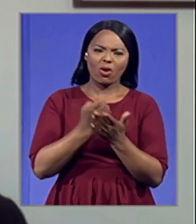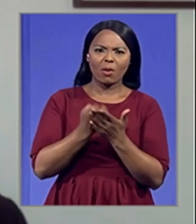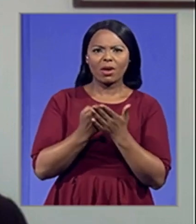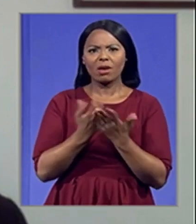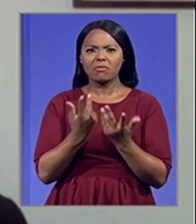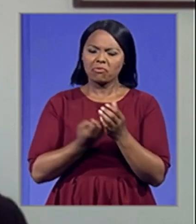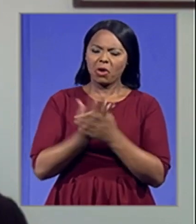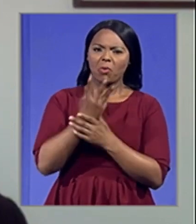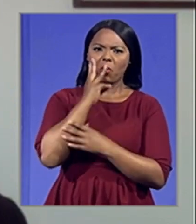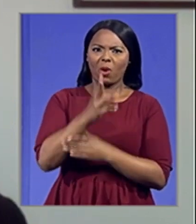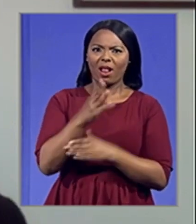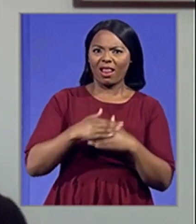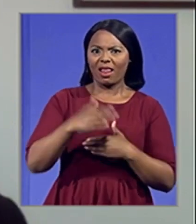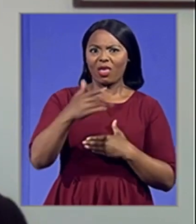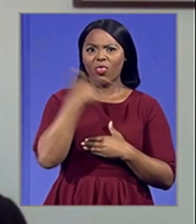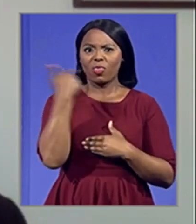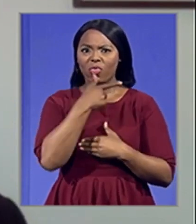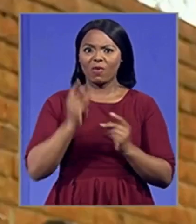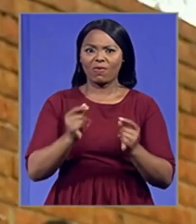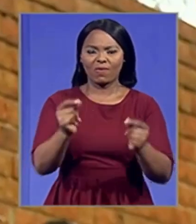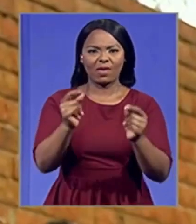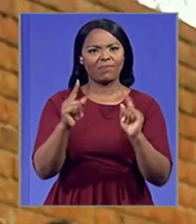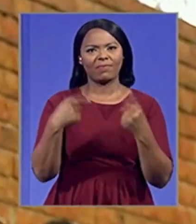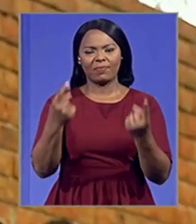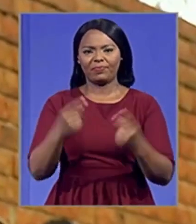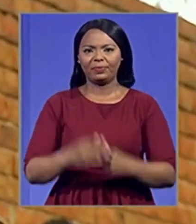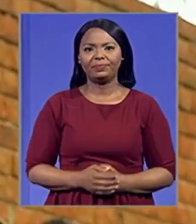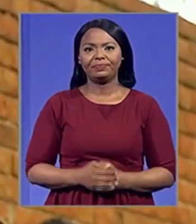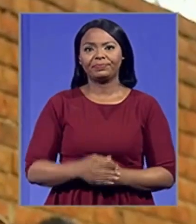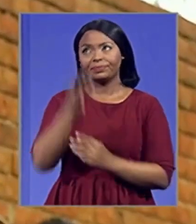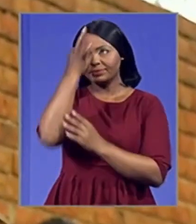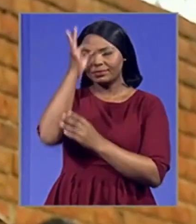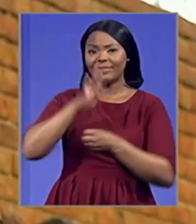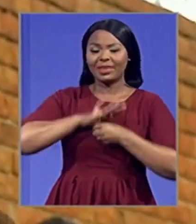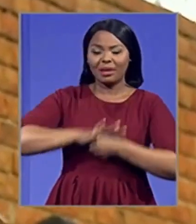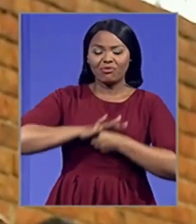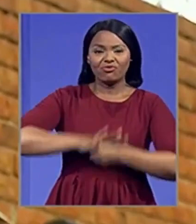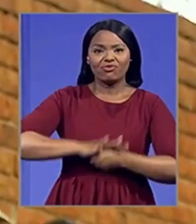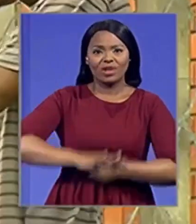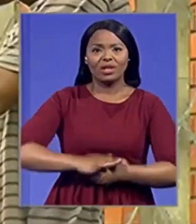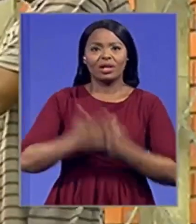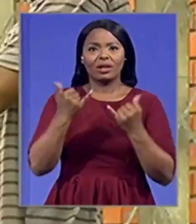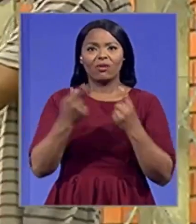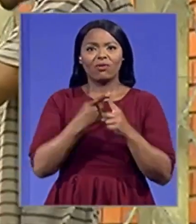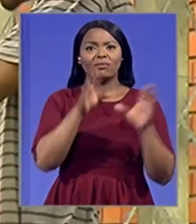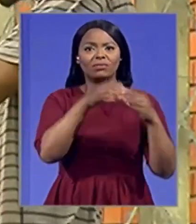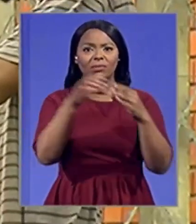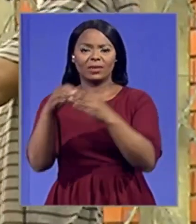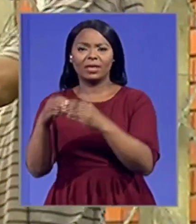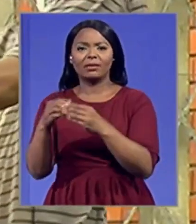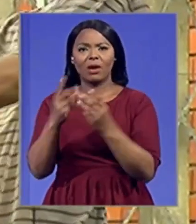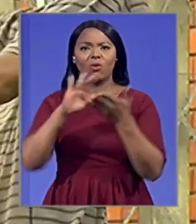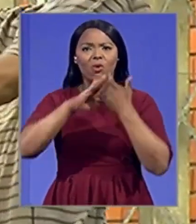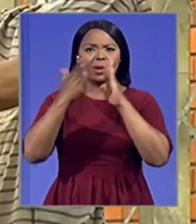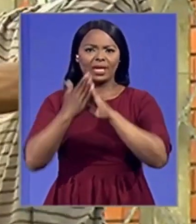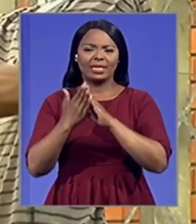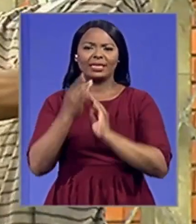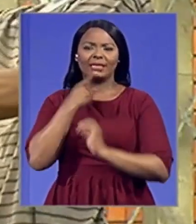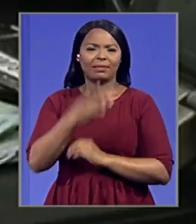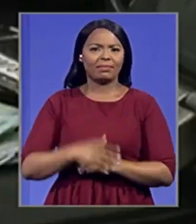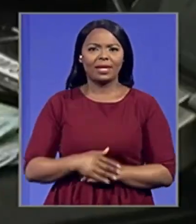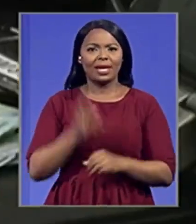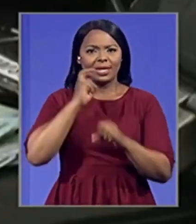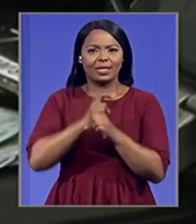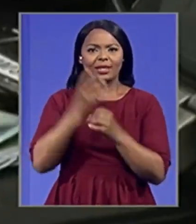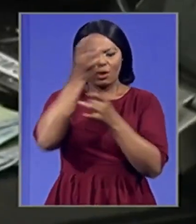will grow at a much faster rate. Mmuso o tlasa kgatello e kgolo ya mekgatlo ya baahi e tsekang hore ho tsebahatswe thuso